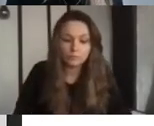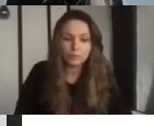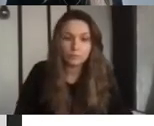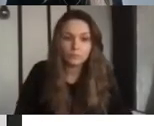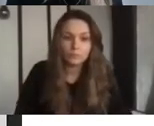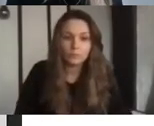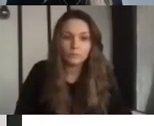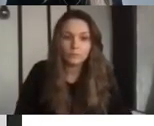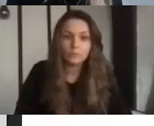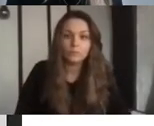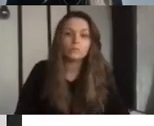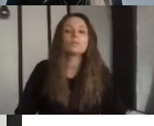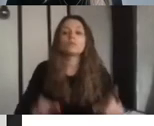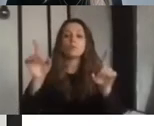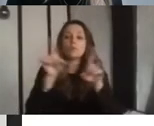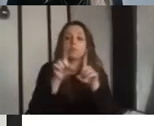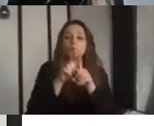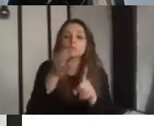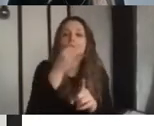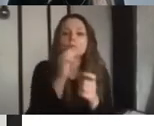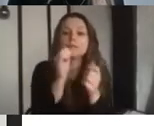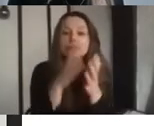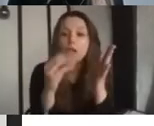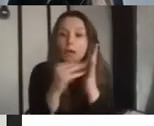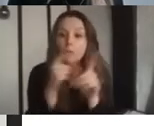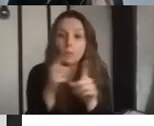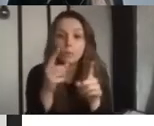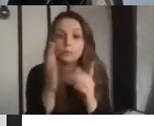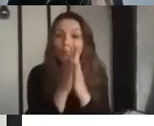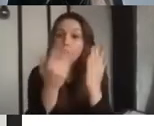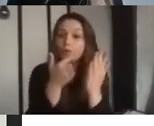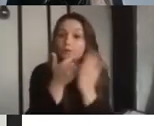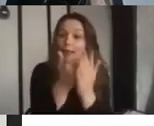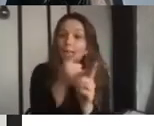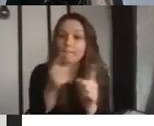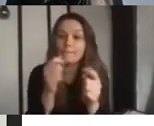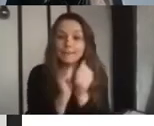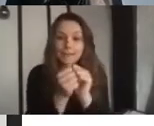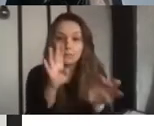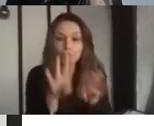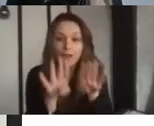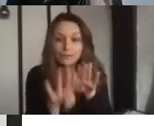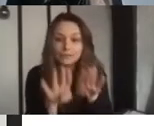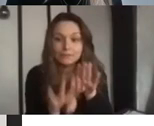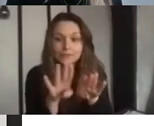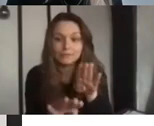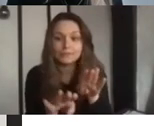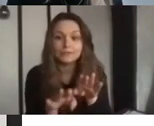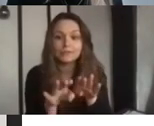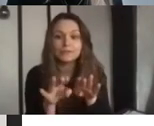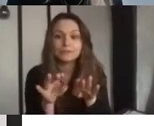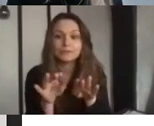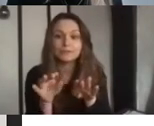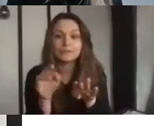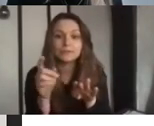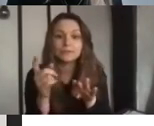And also a few examples of books that can help you with exam practice and also with punctuation and